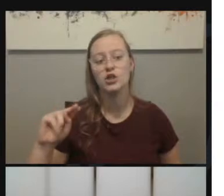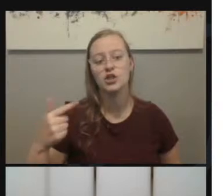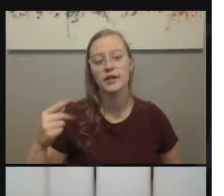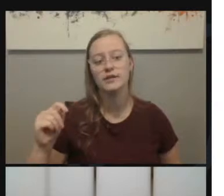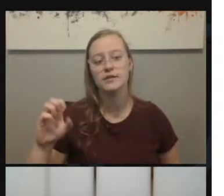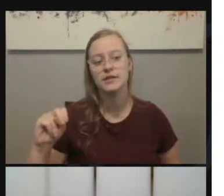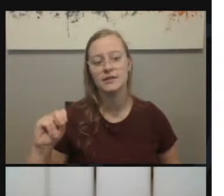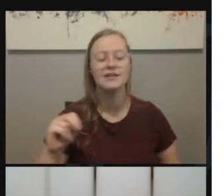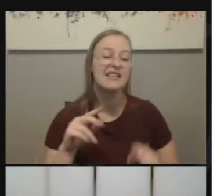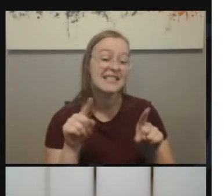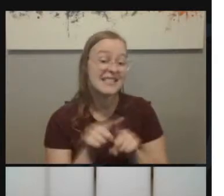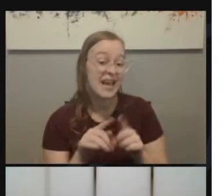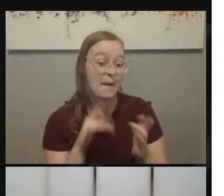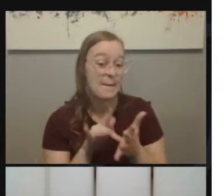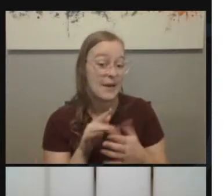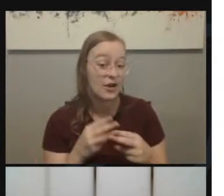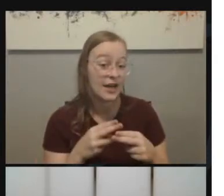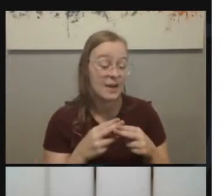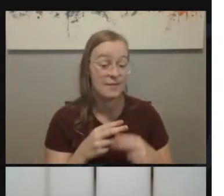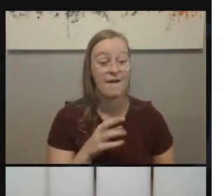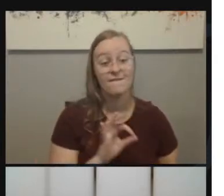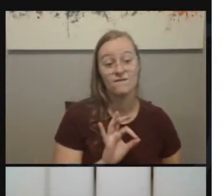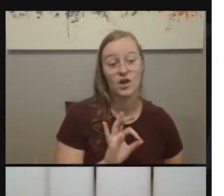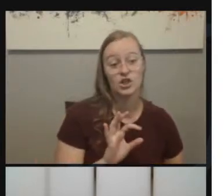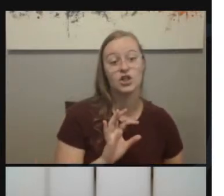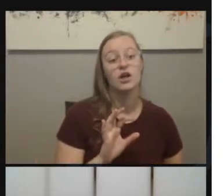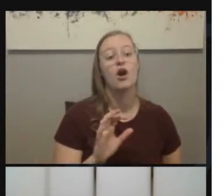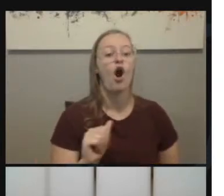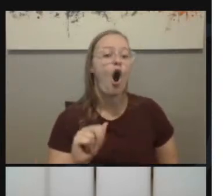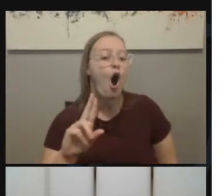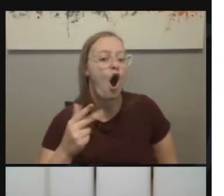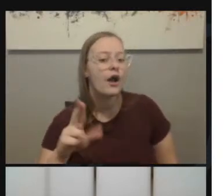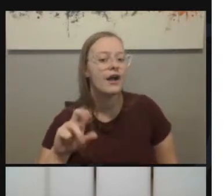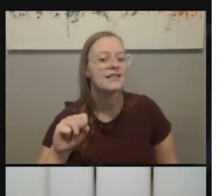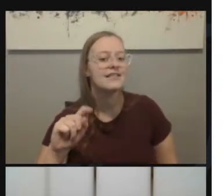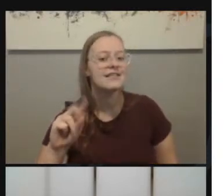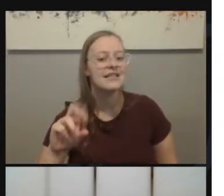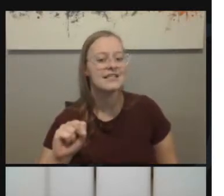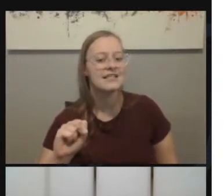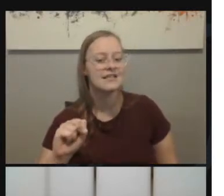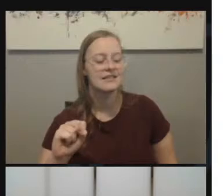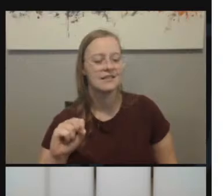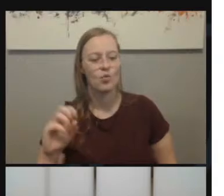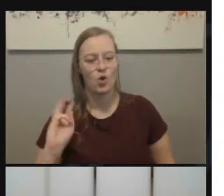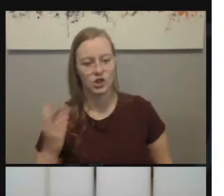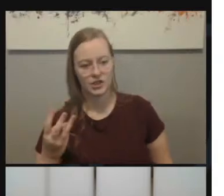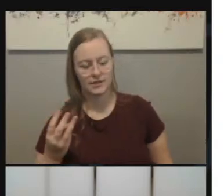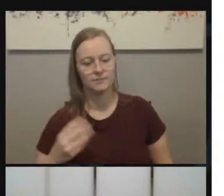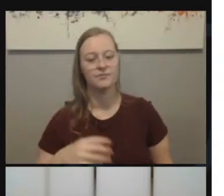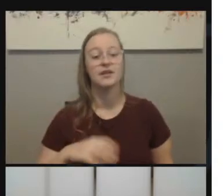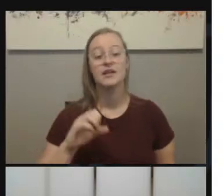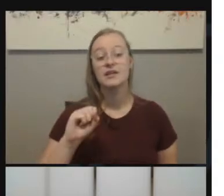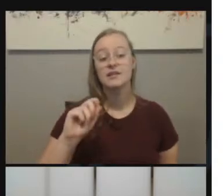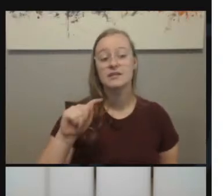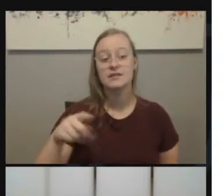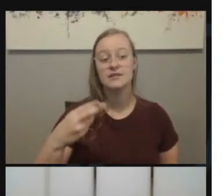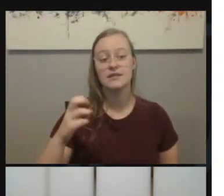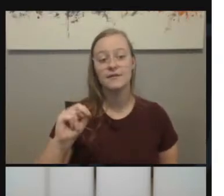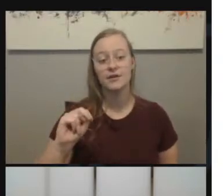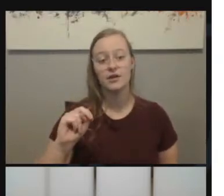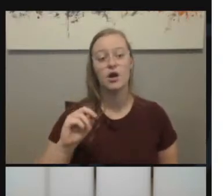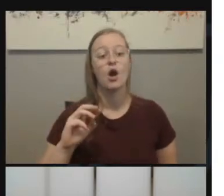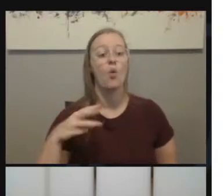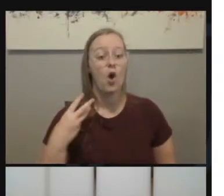middle name as Frederick Augustus Washington. Stephen Washington